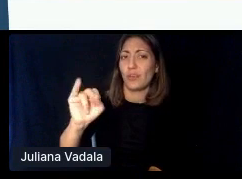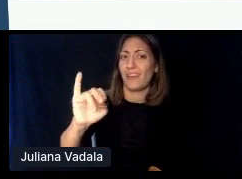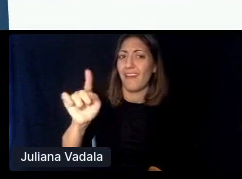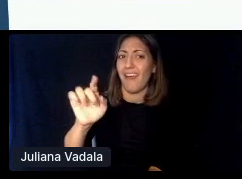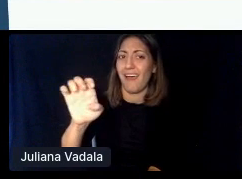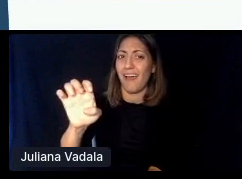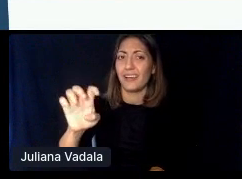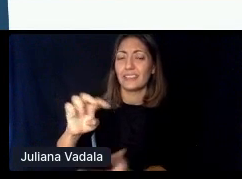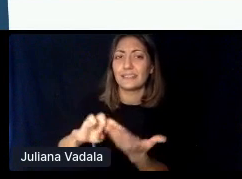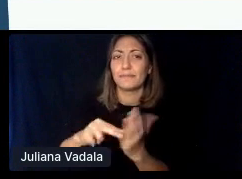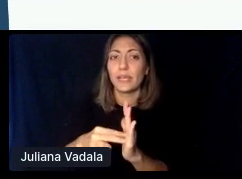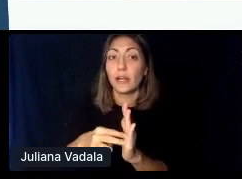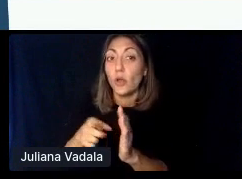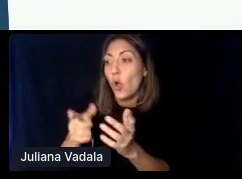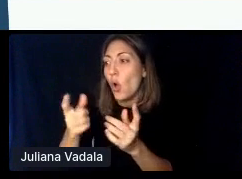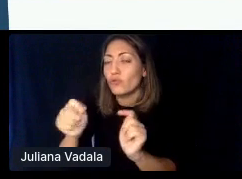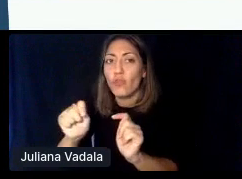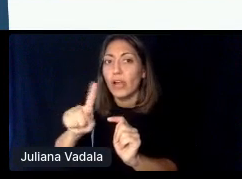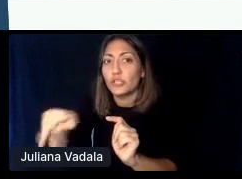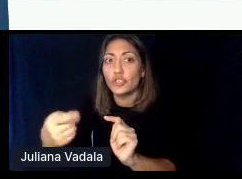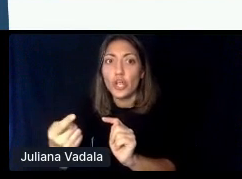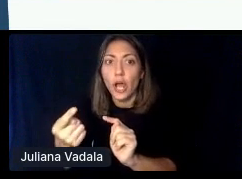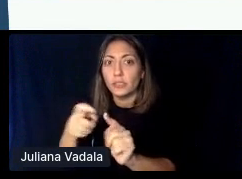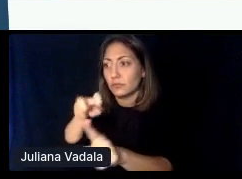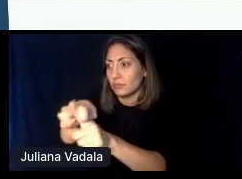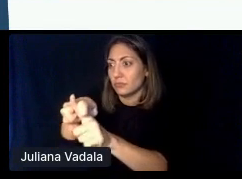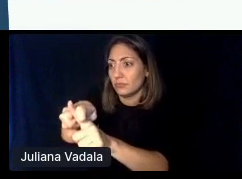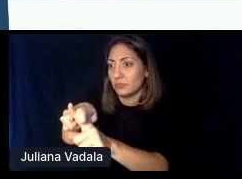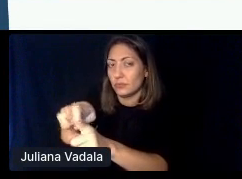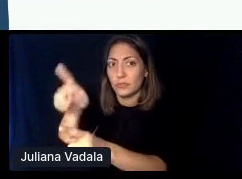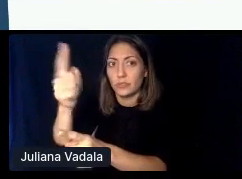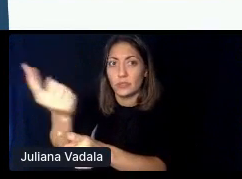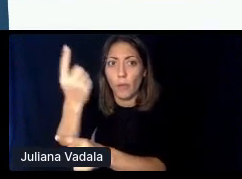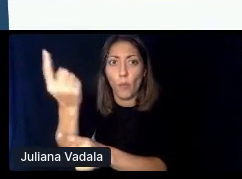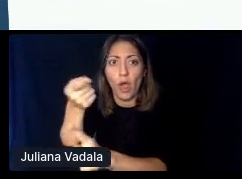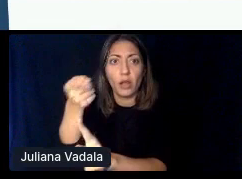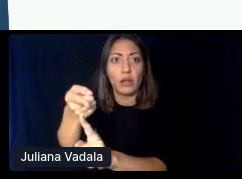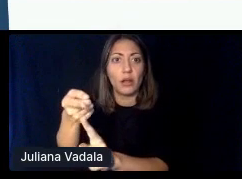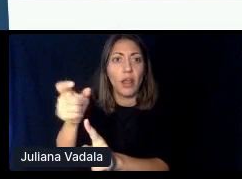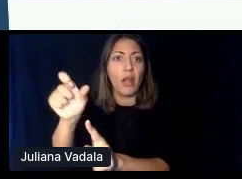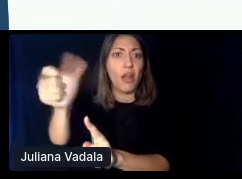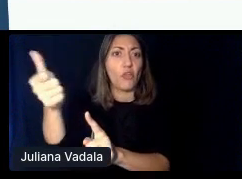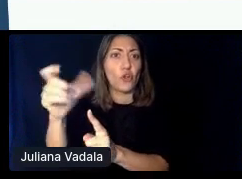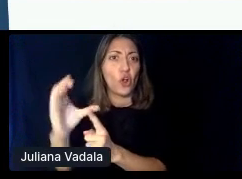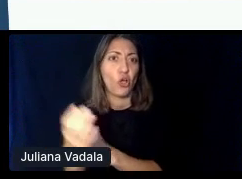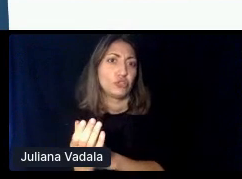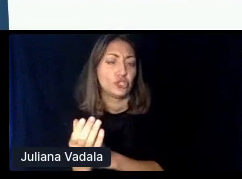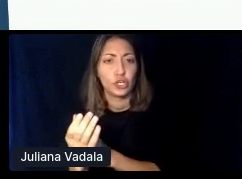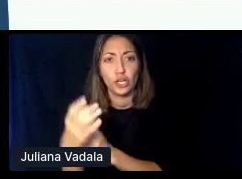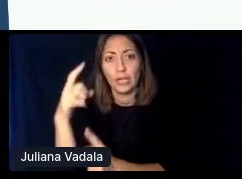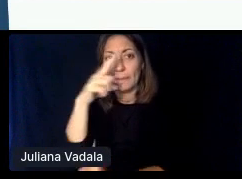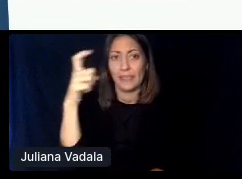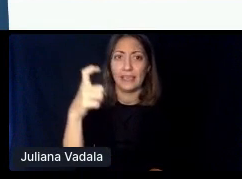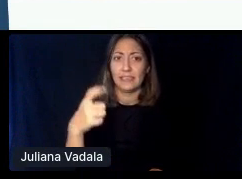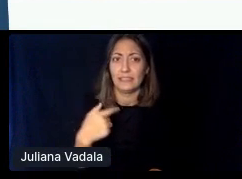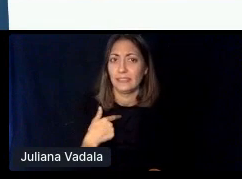get to know or befriend people who are different from you just so you can tell yourself that you're not a racist or pat yourself on the